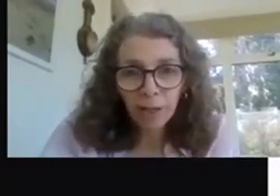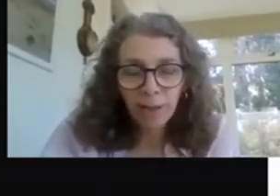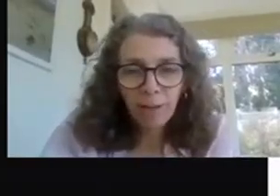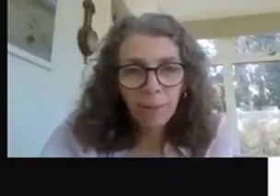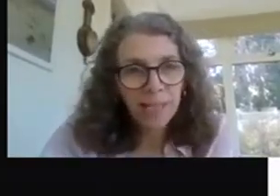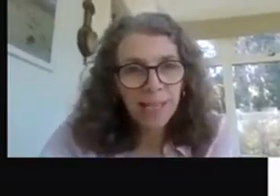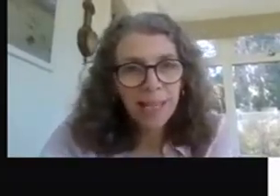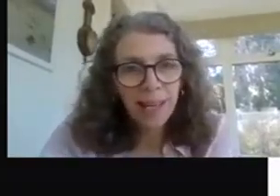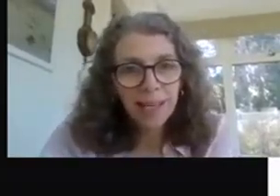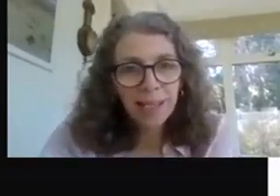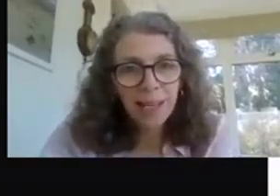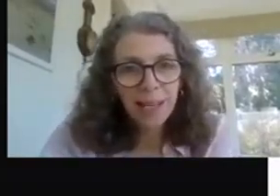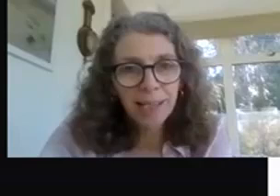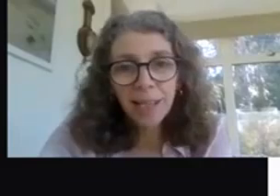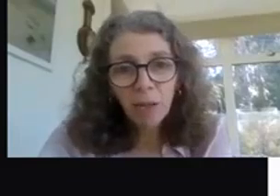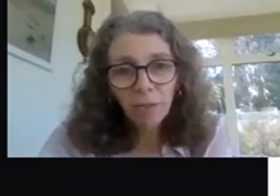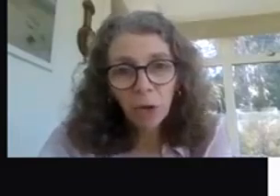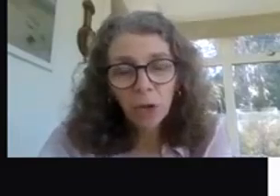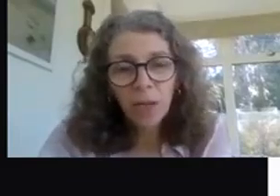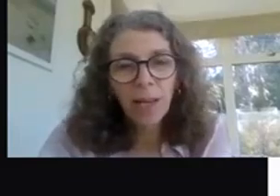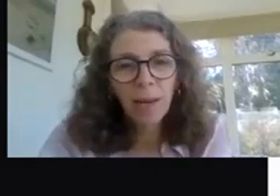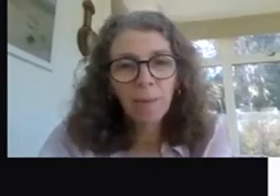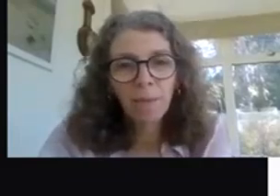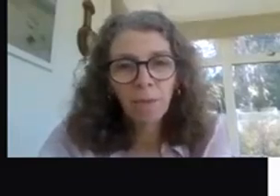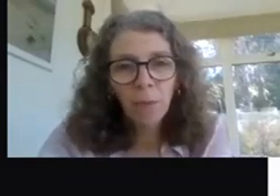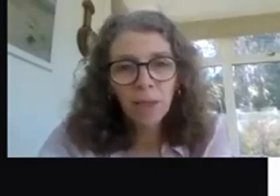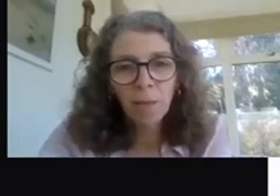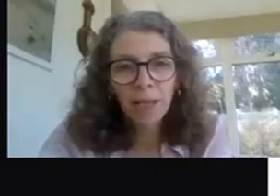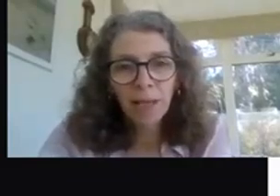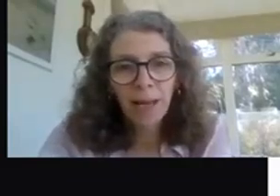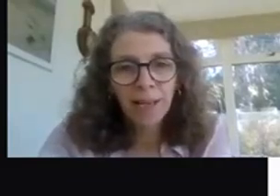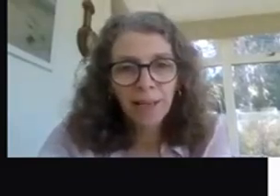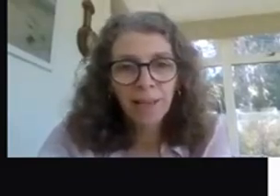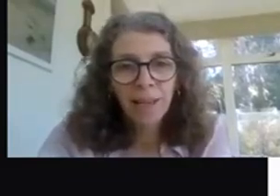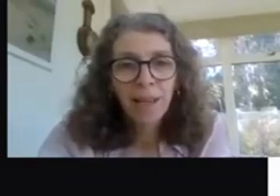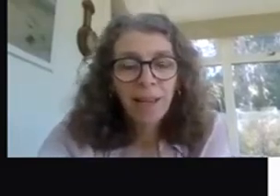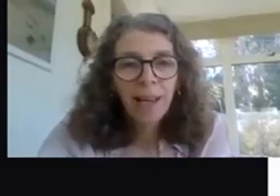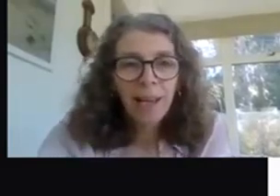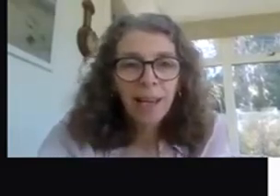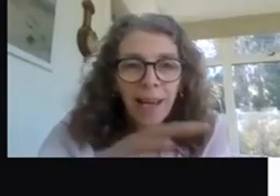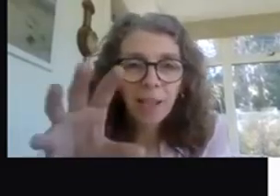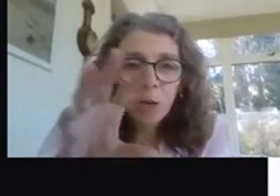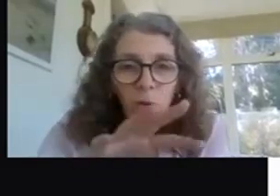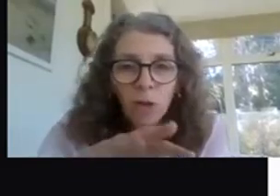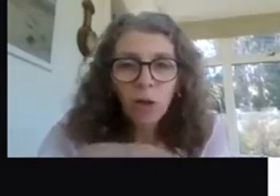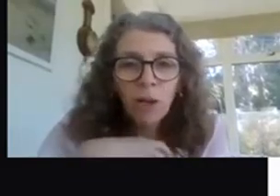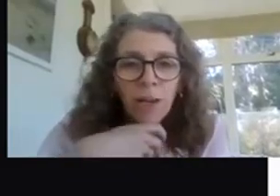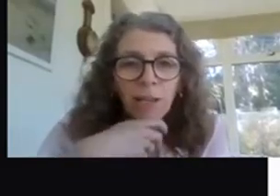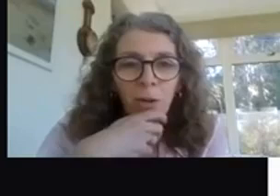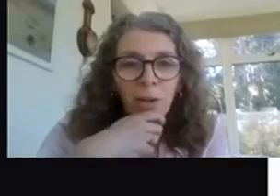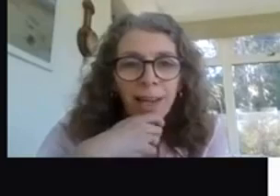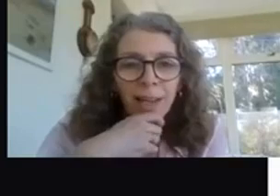amazing organ, basically, that takes our food from the stomach, and as it goes